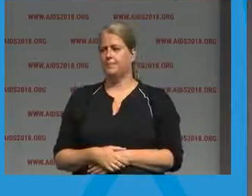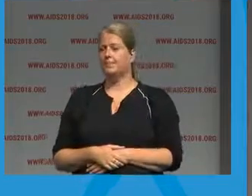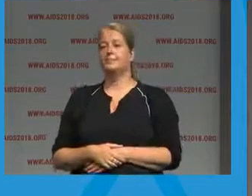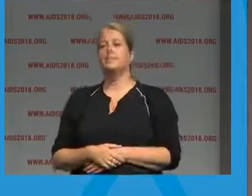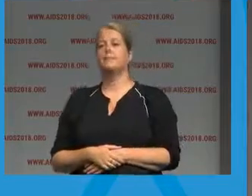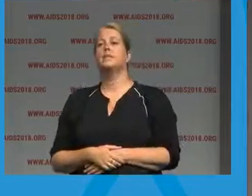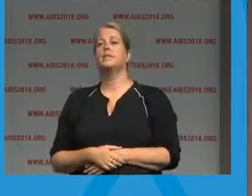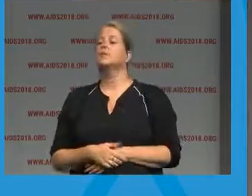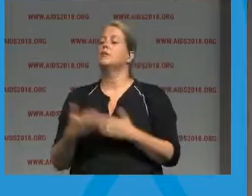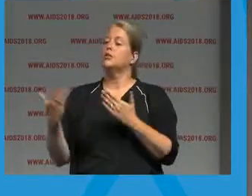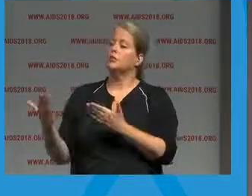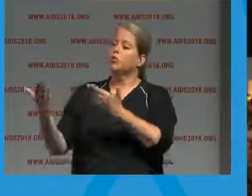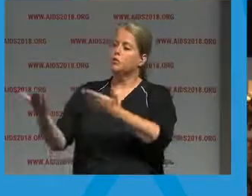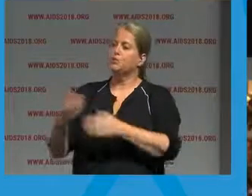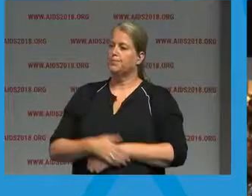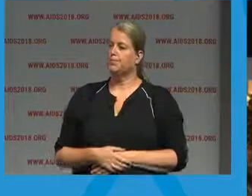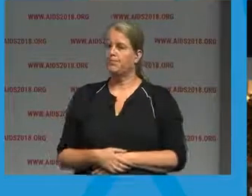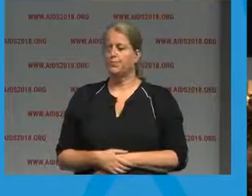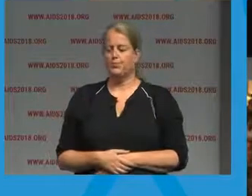Sir. And